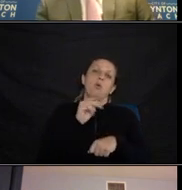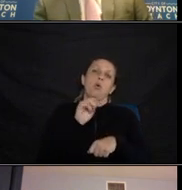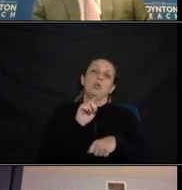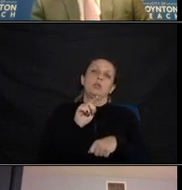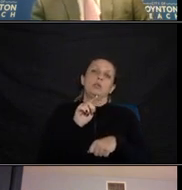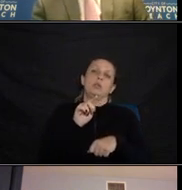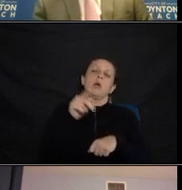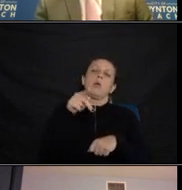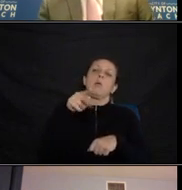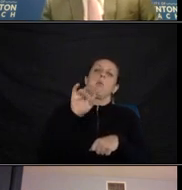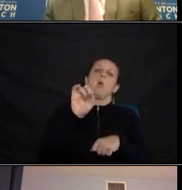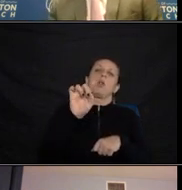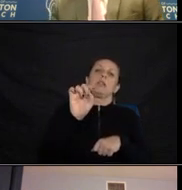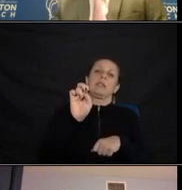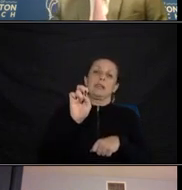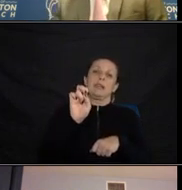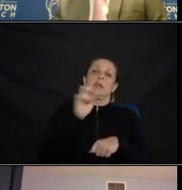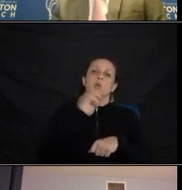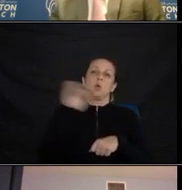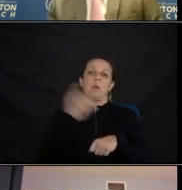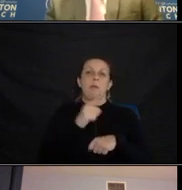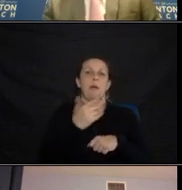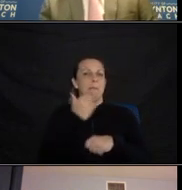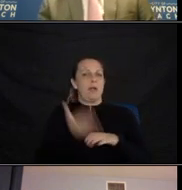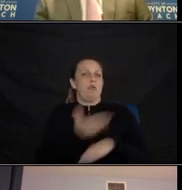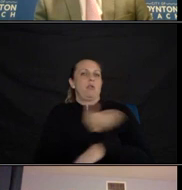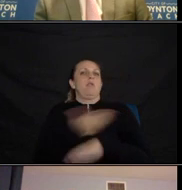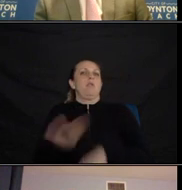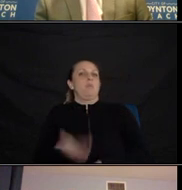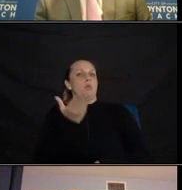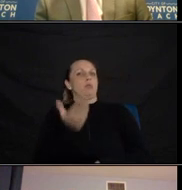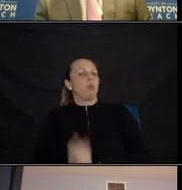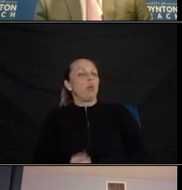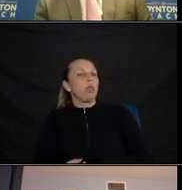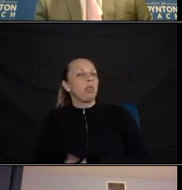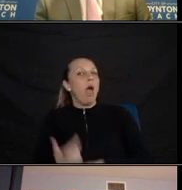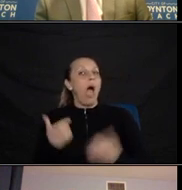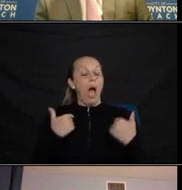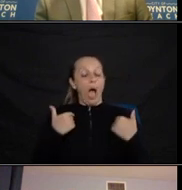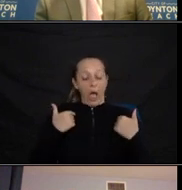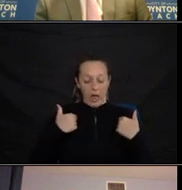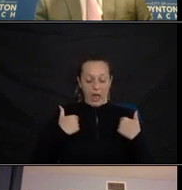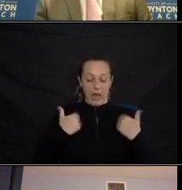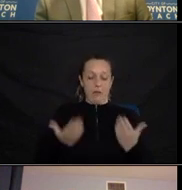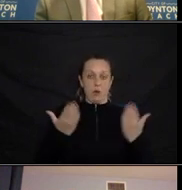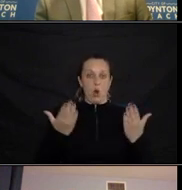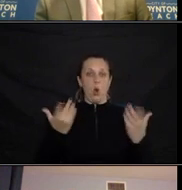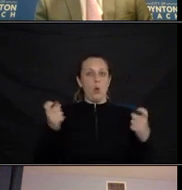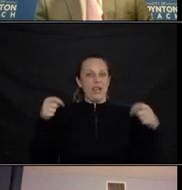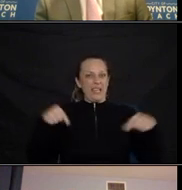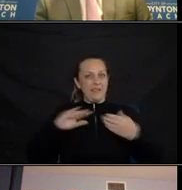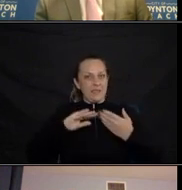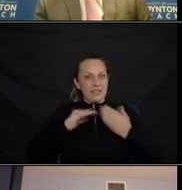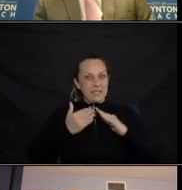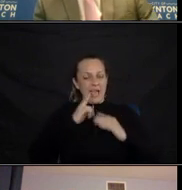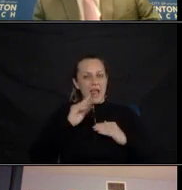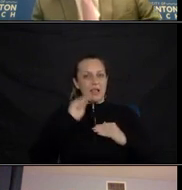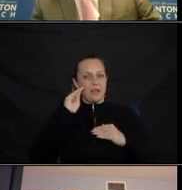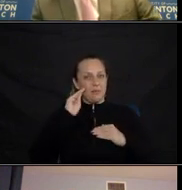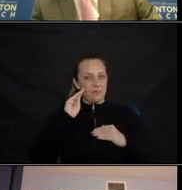back with a better proposal. I'm going to go with what gives this city and its